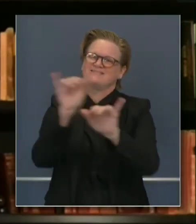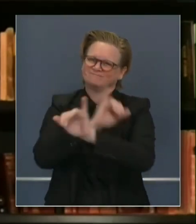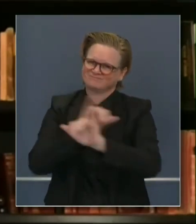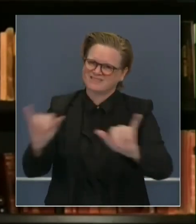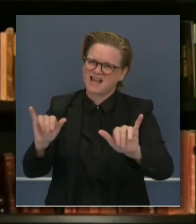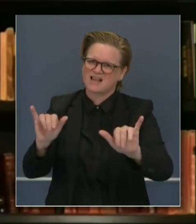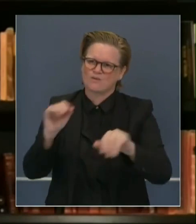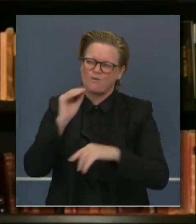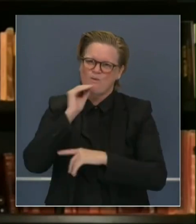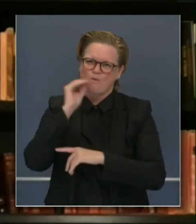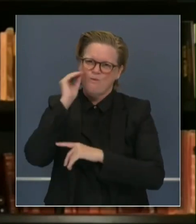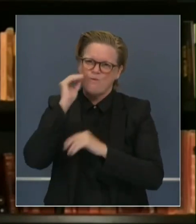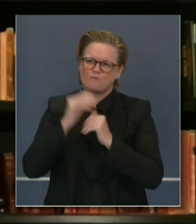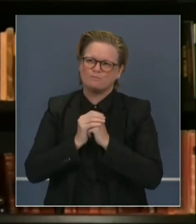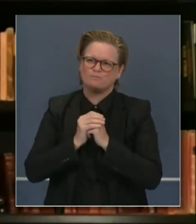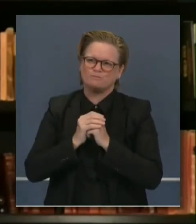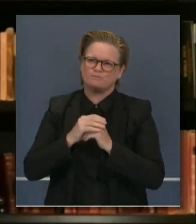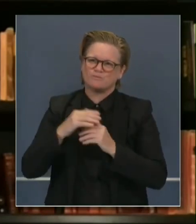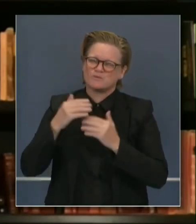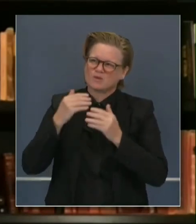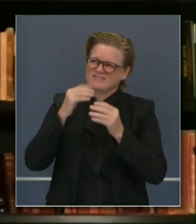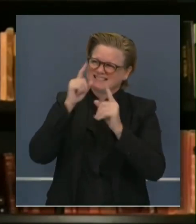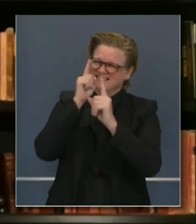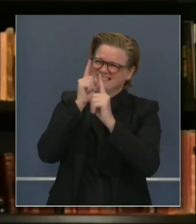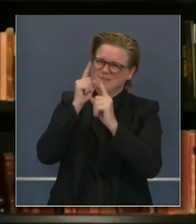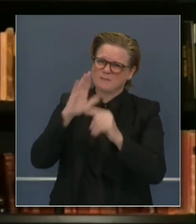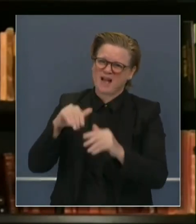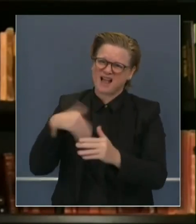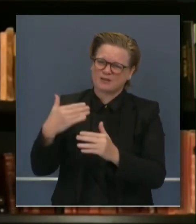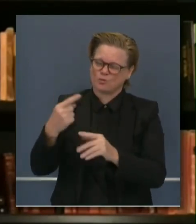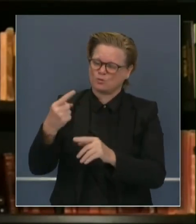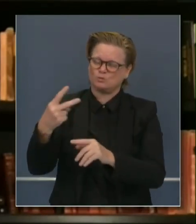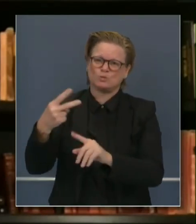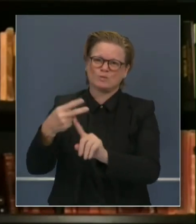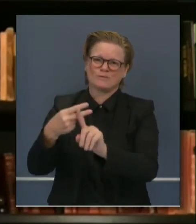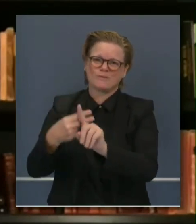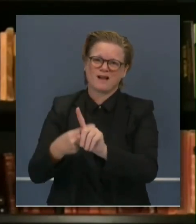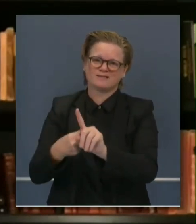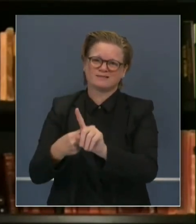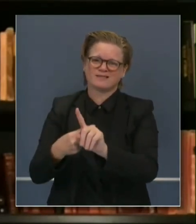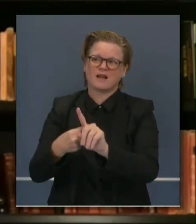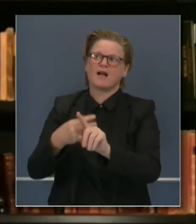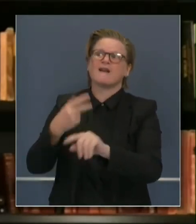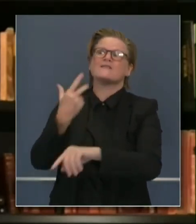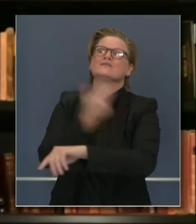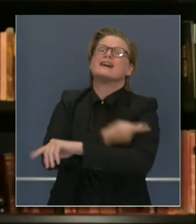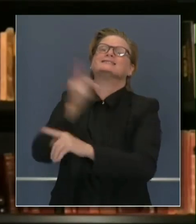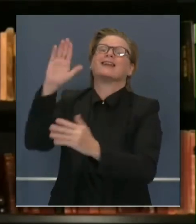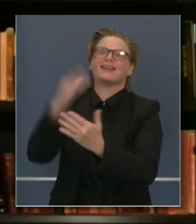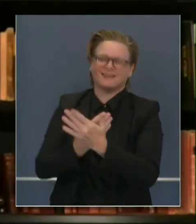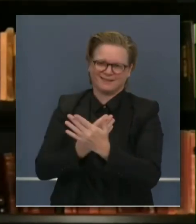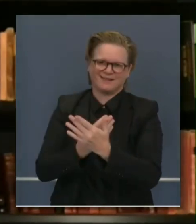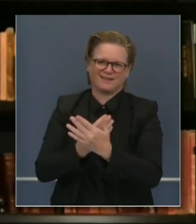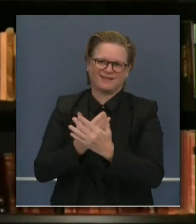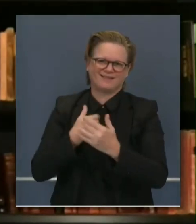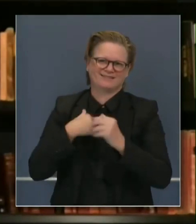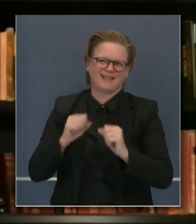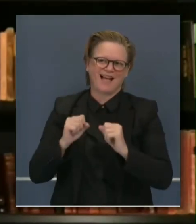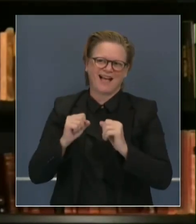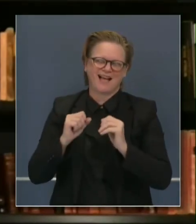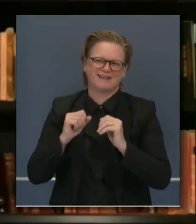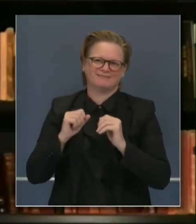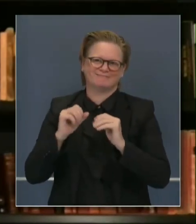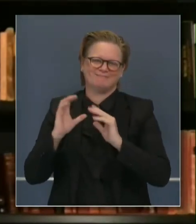month, maybe month and a half to 2 months, and we will get to that vaccine, and we will get back to not only normalcy, but